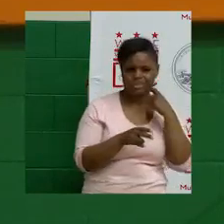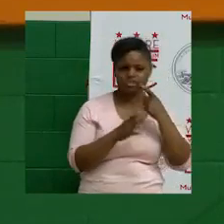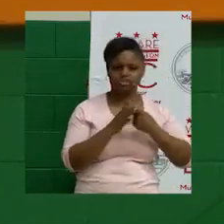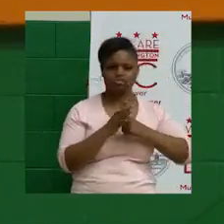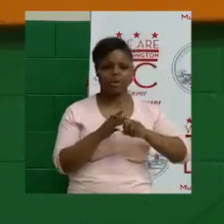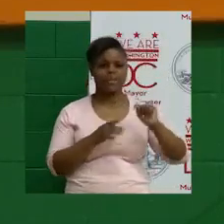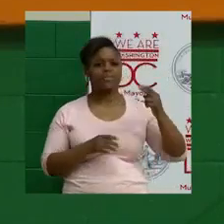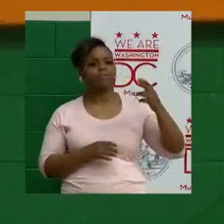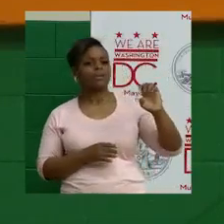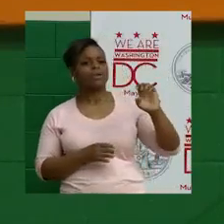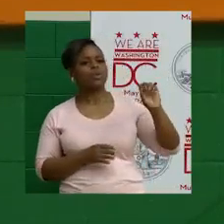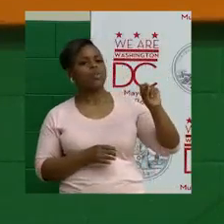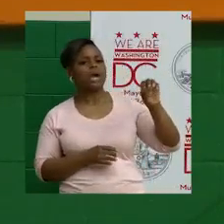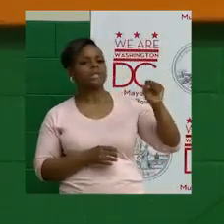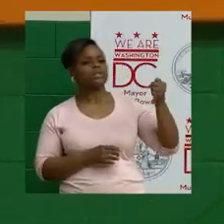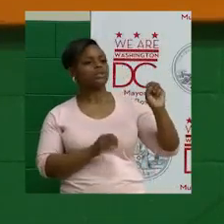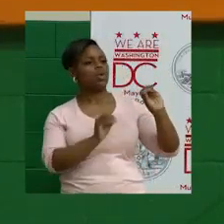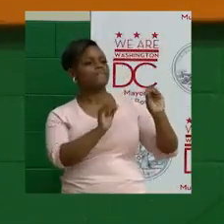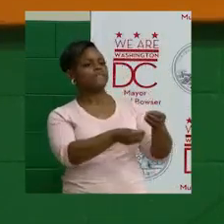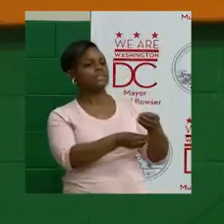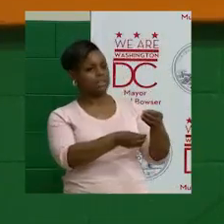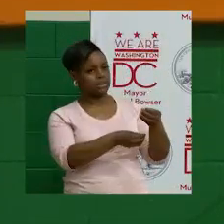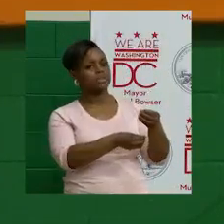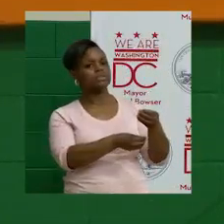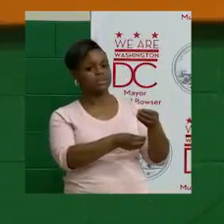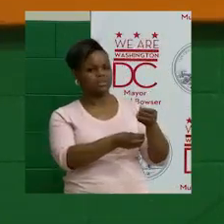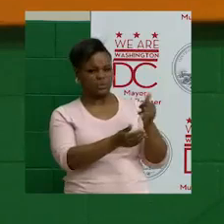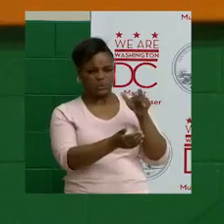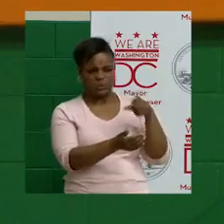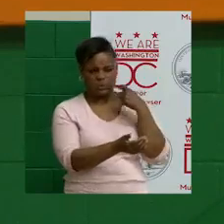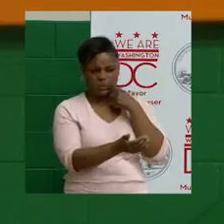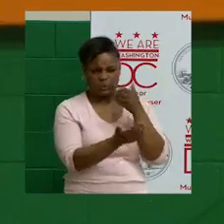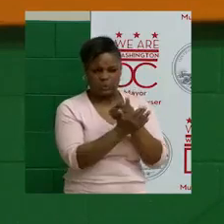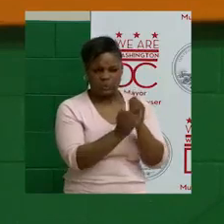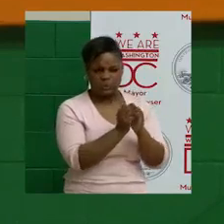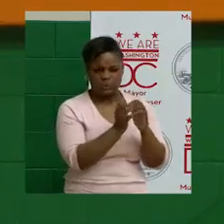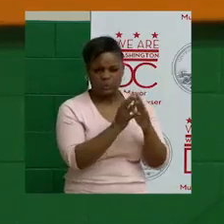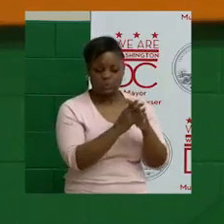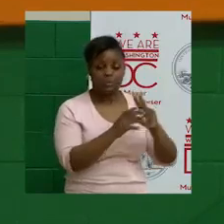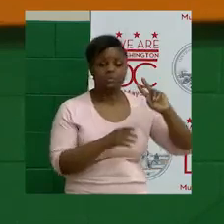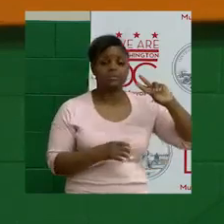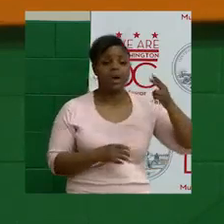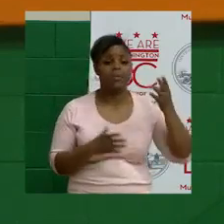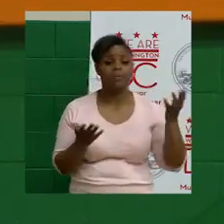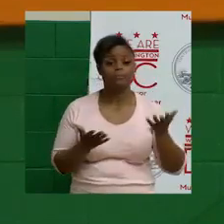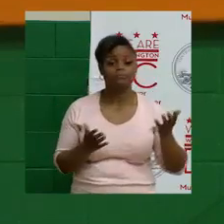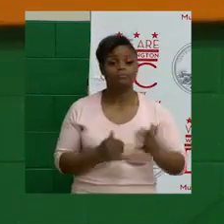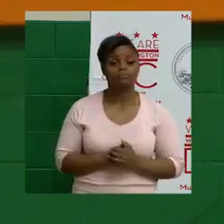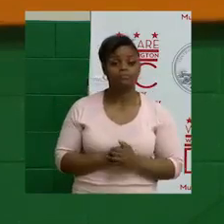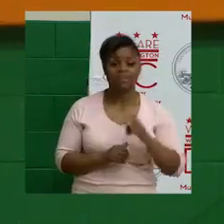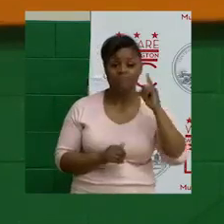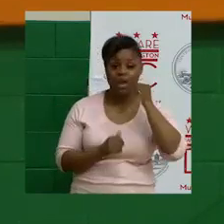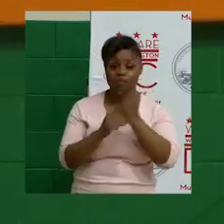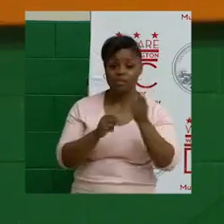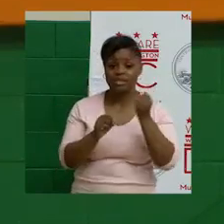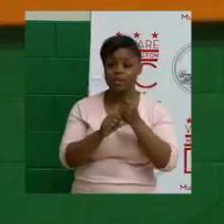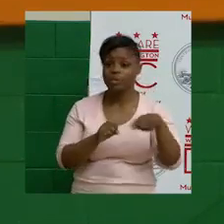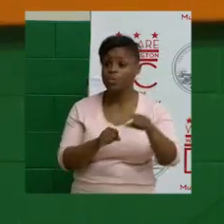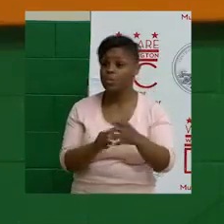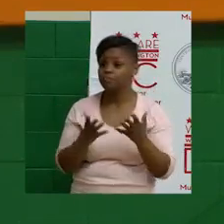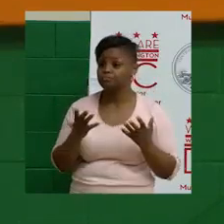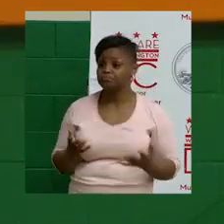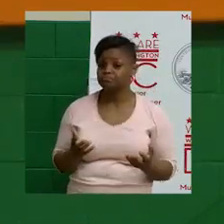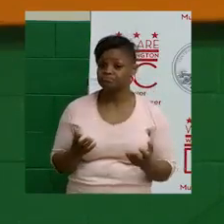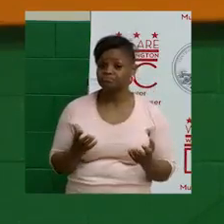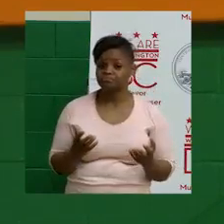One's Office, which I consider to be in its infancy and has to grow. And the second item is the way to, for everyone here to get what they want is to